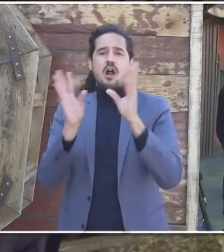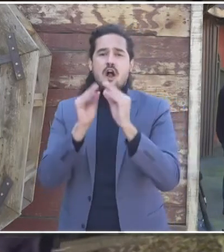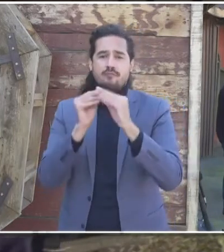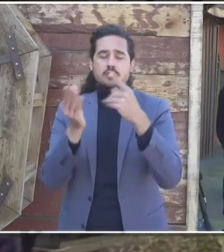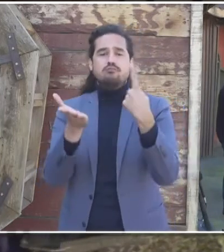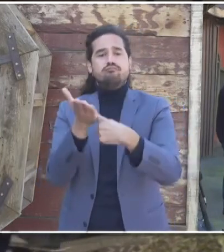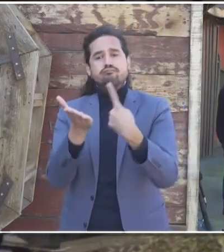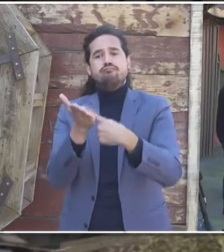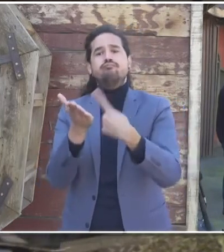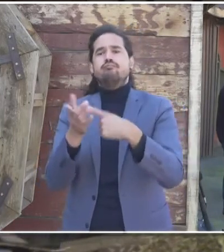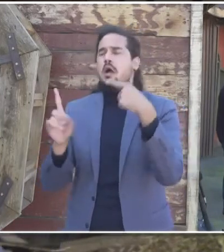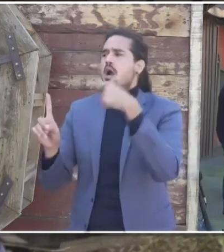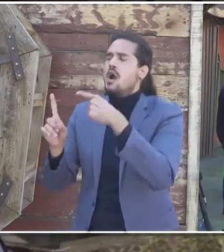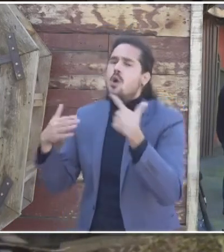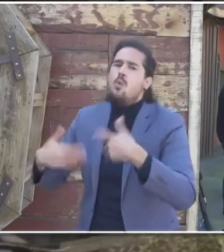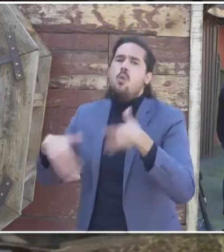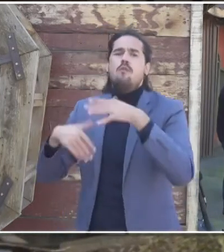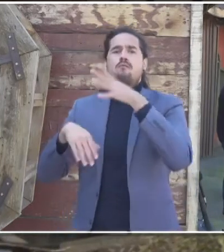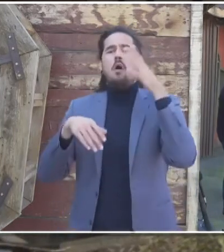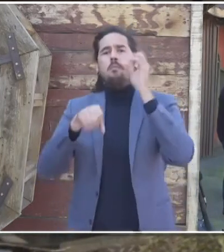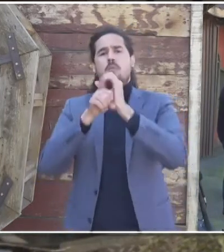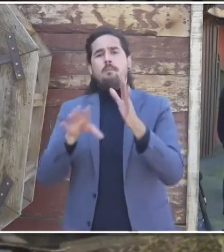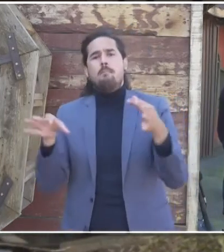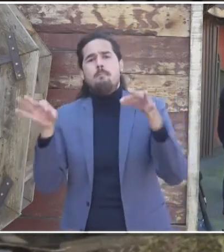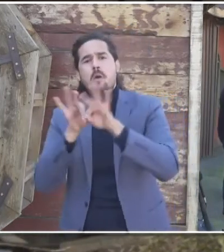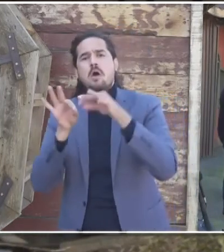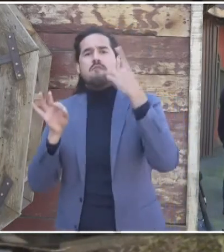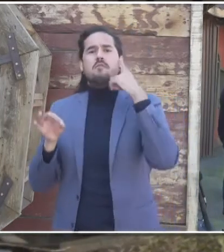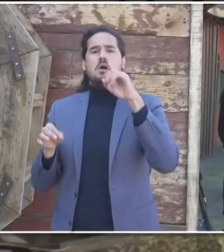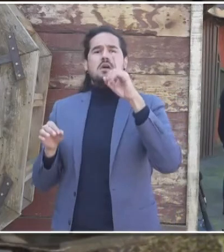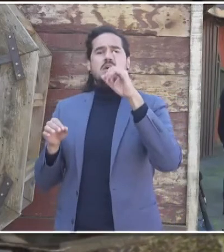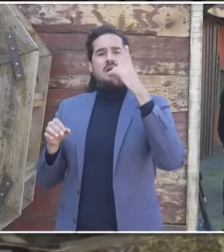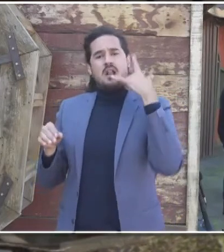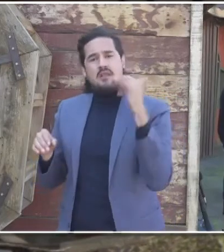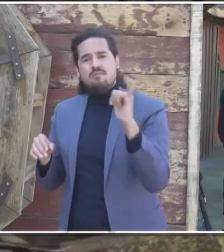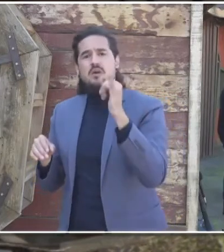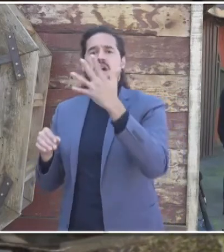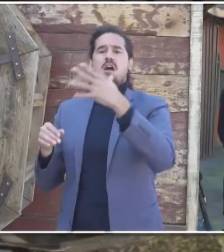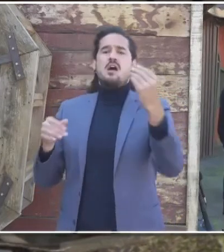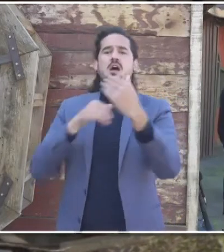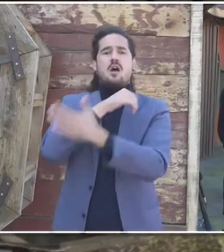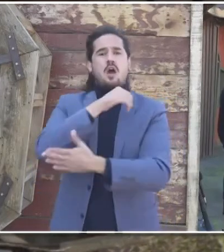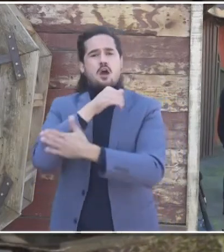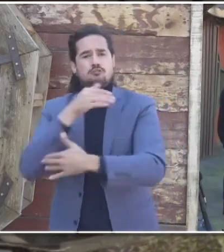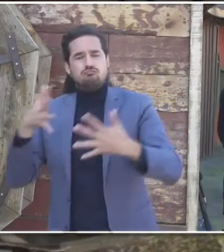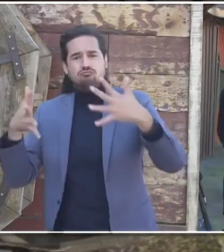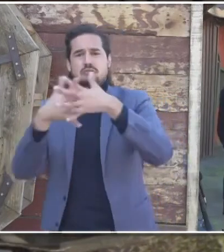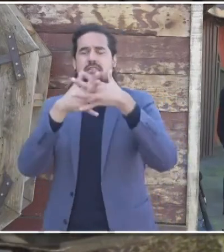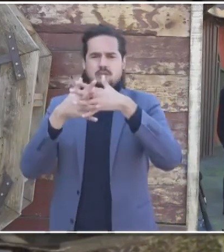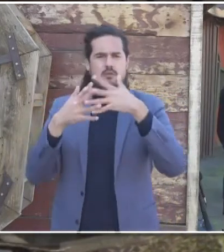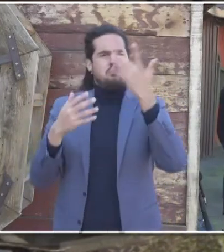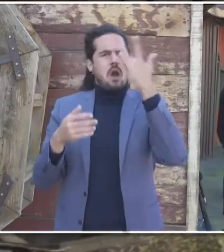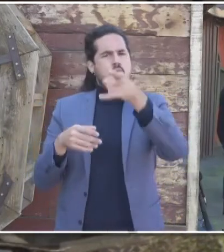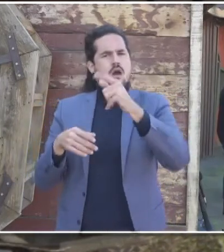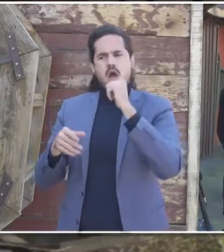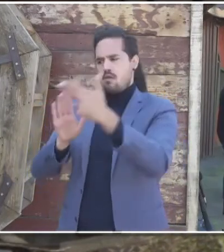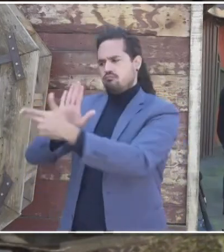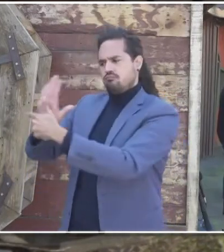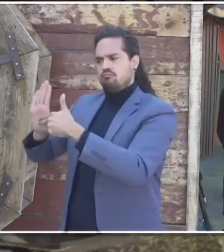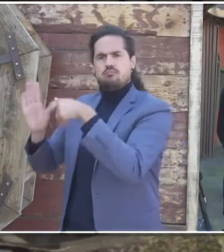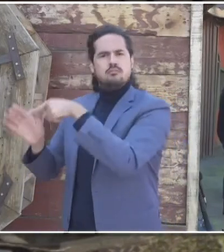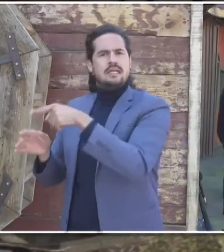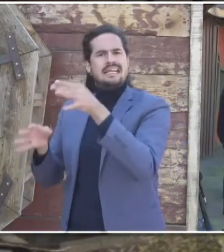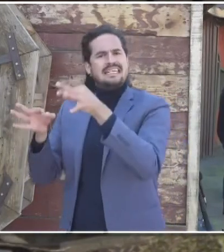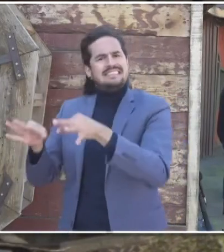whole country, but why is it that they're not considered essential workers like other frontline workers in the